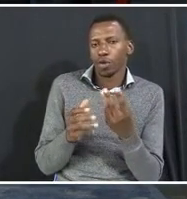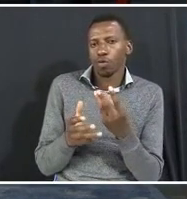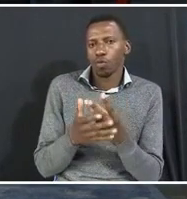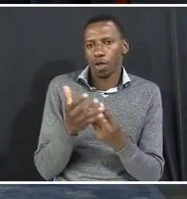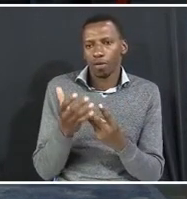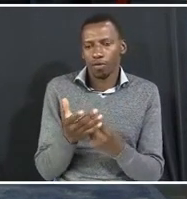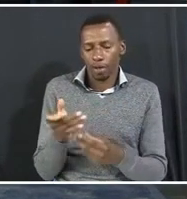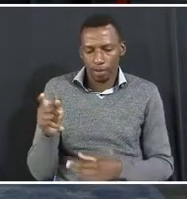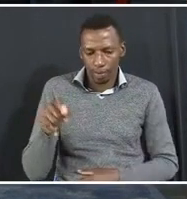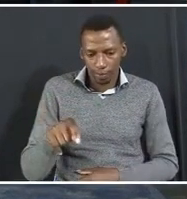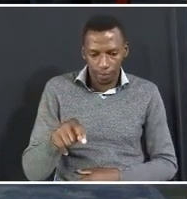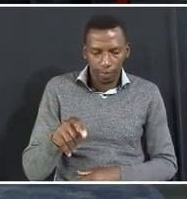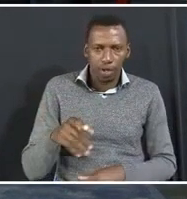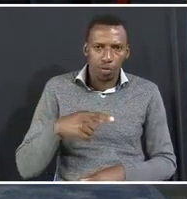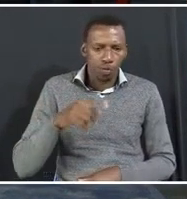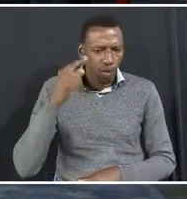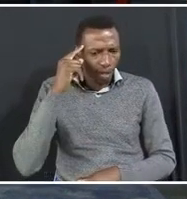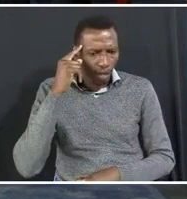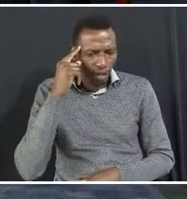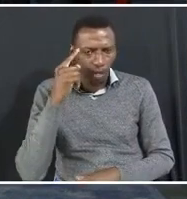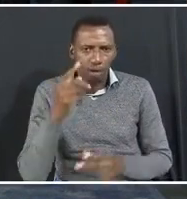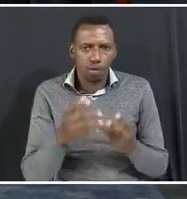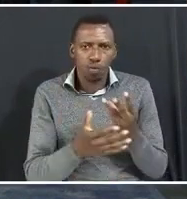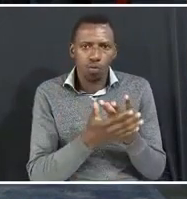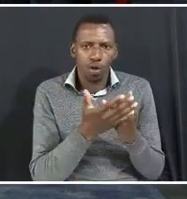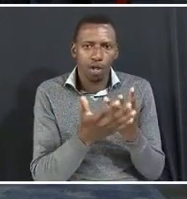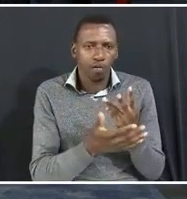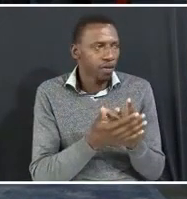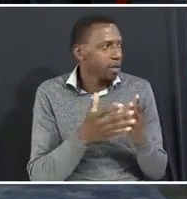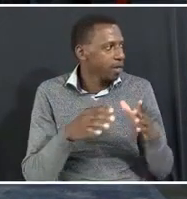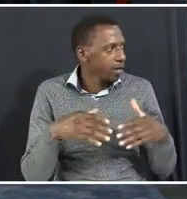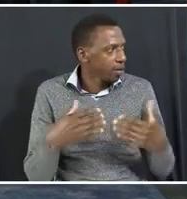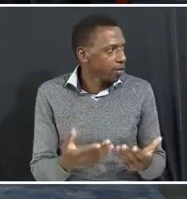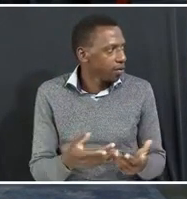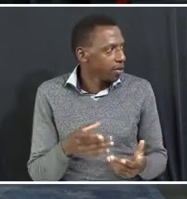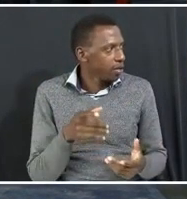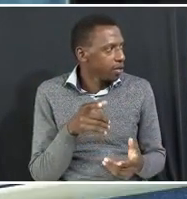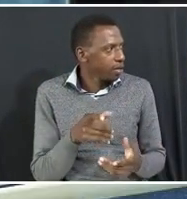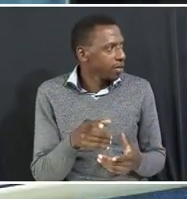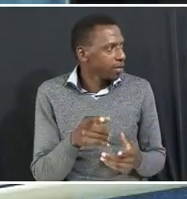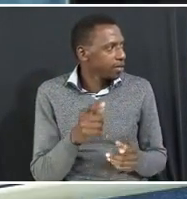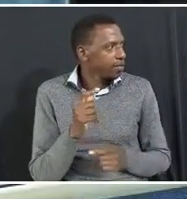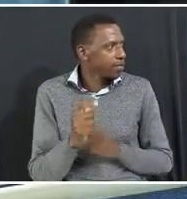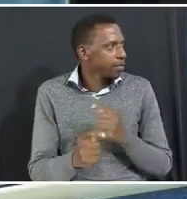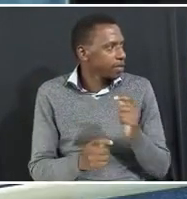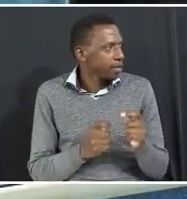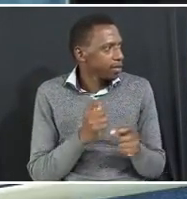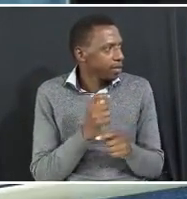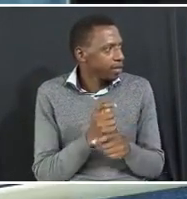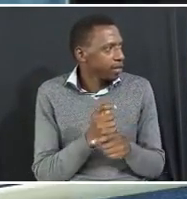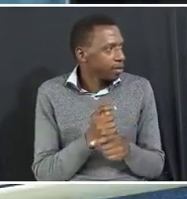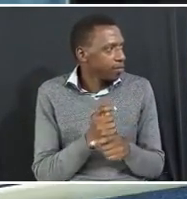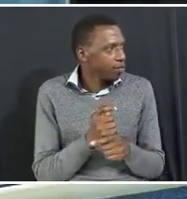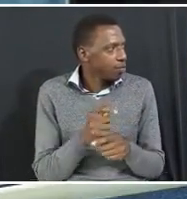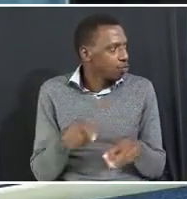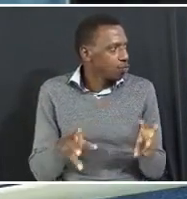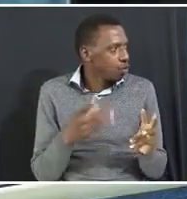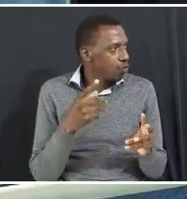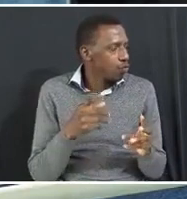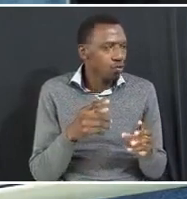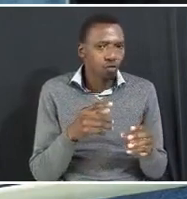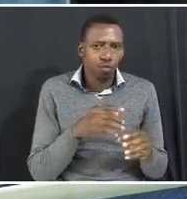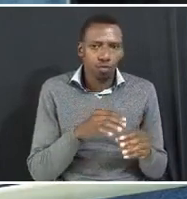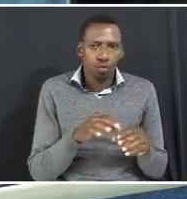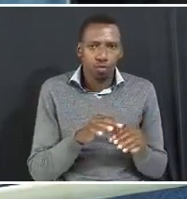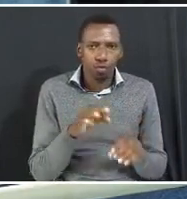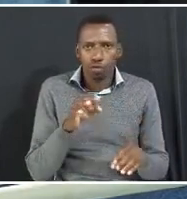the way we perceive welfare, welfare is a type of soul-winning ministry also, just like the